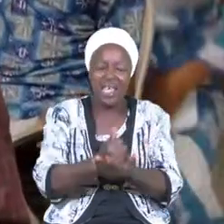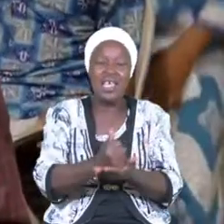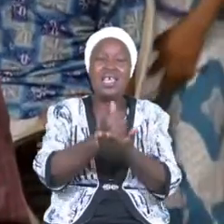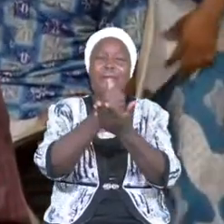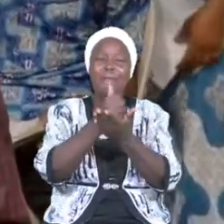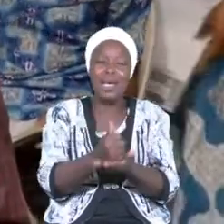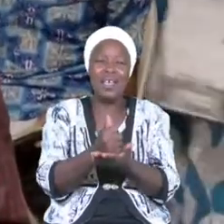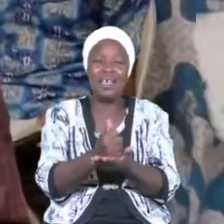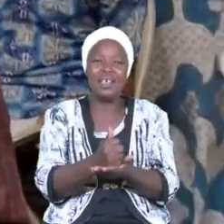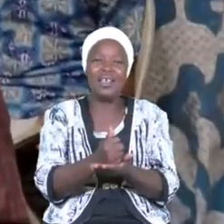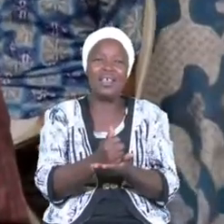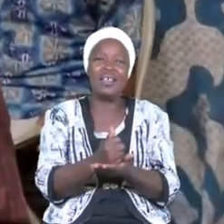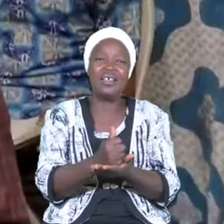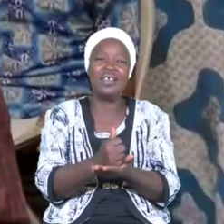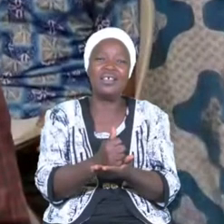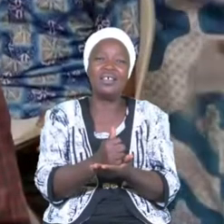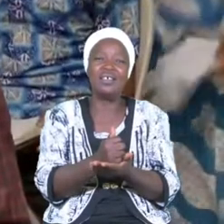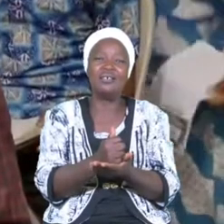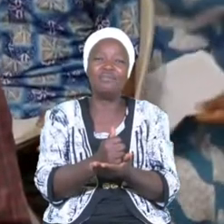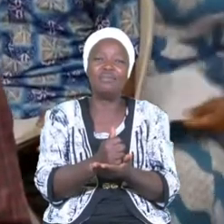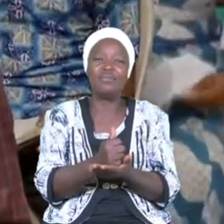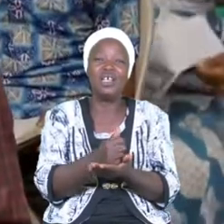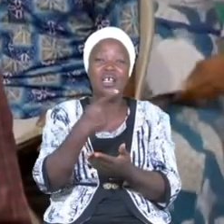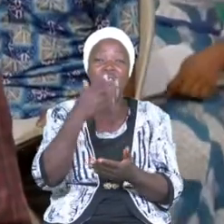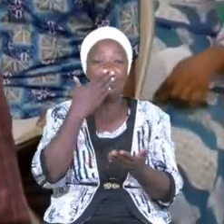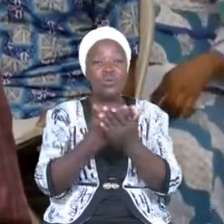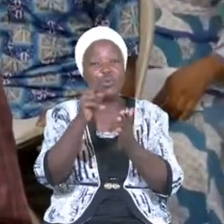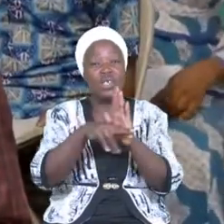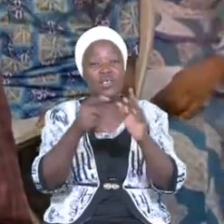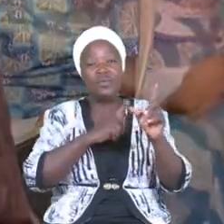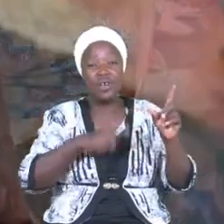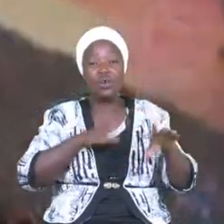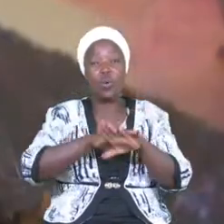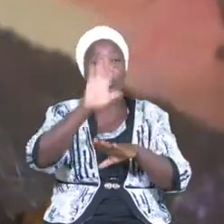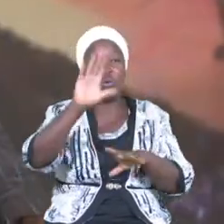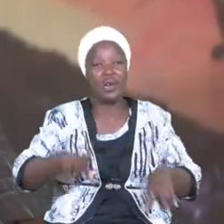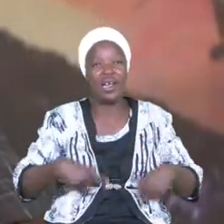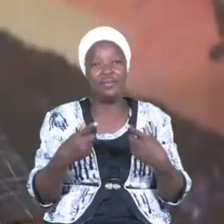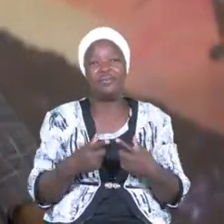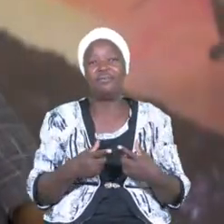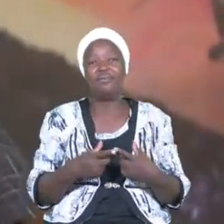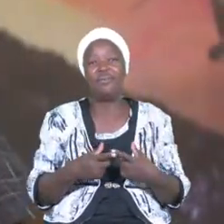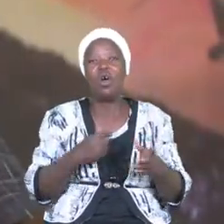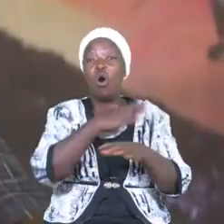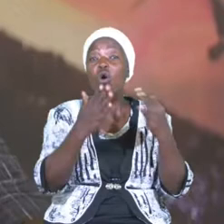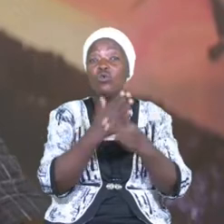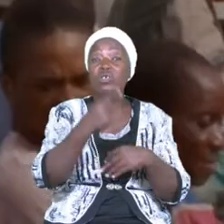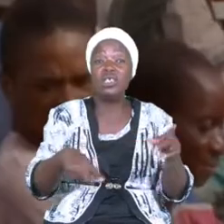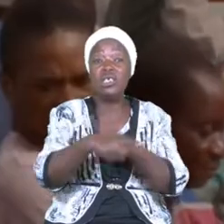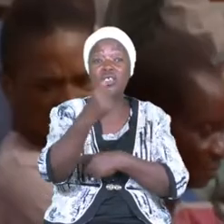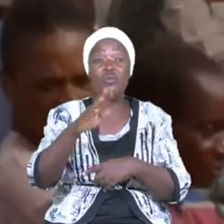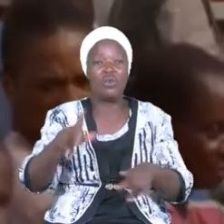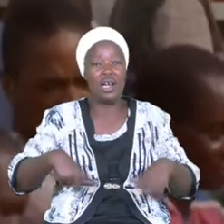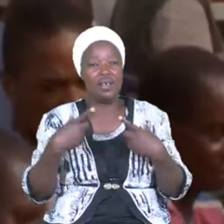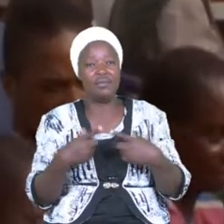Amen. The goodness of the Lord upon your life, all through the days of your life,